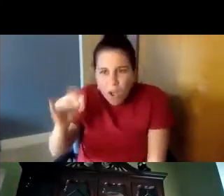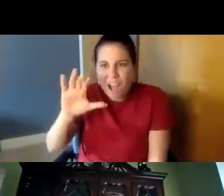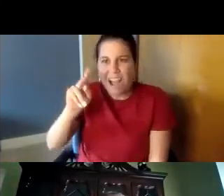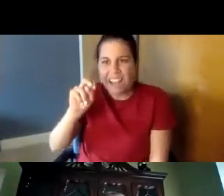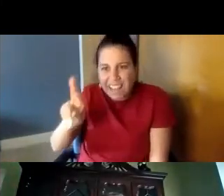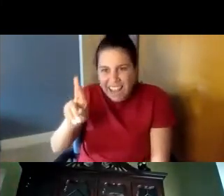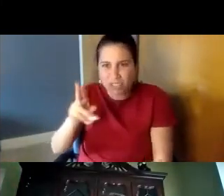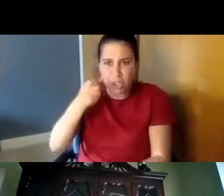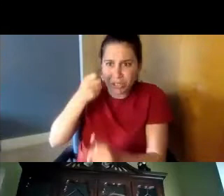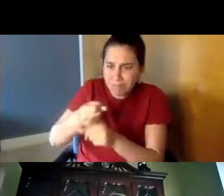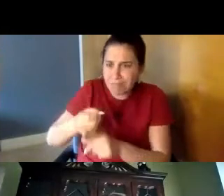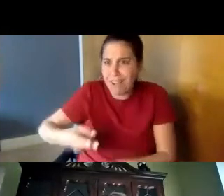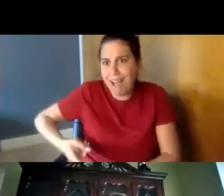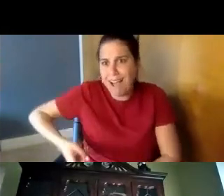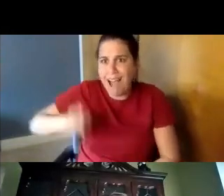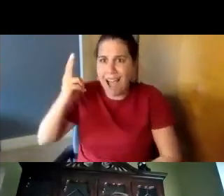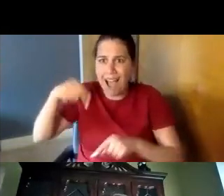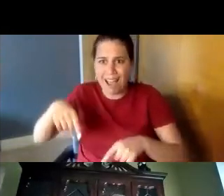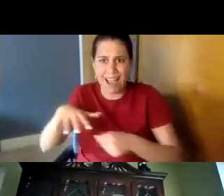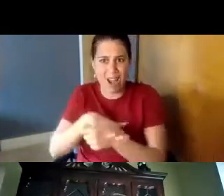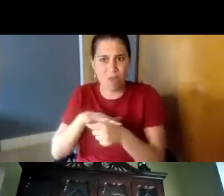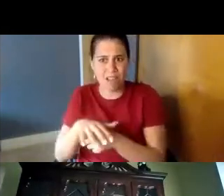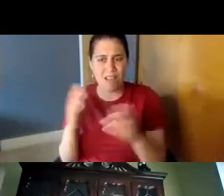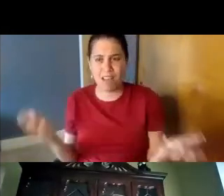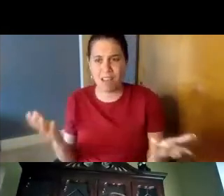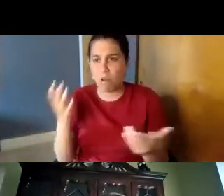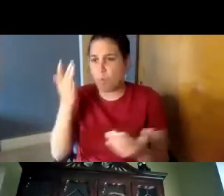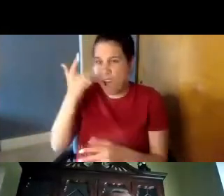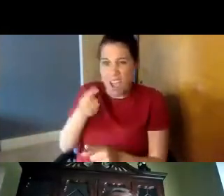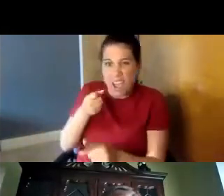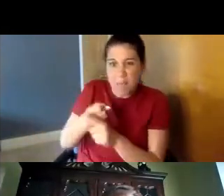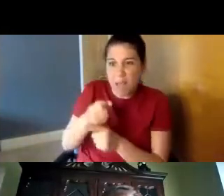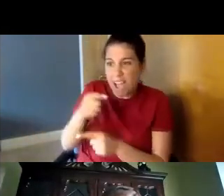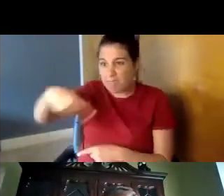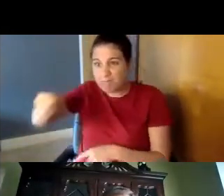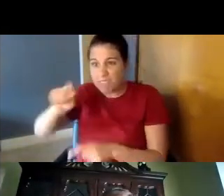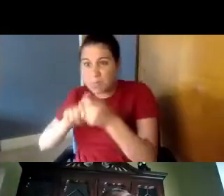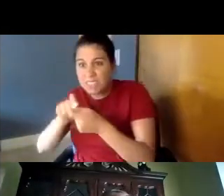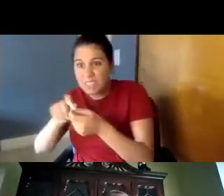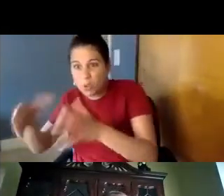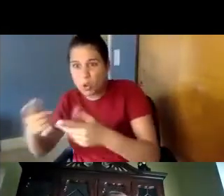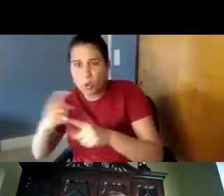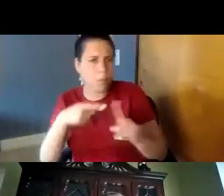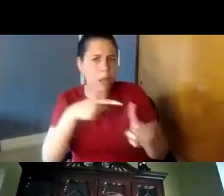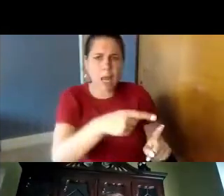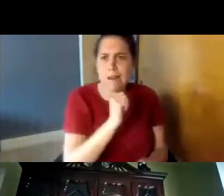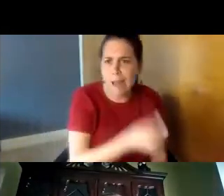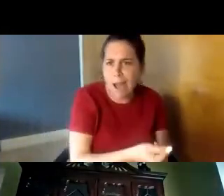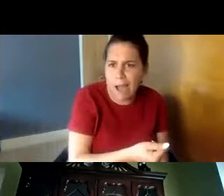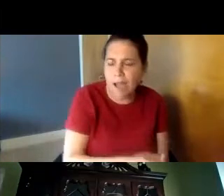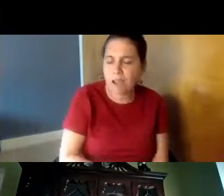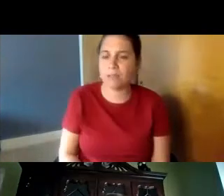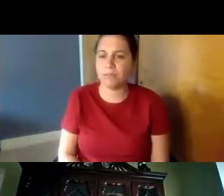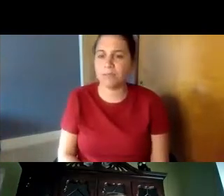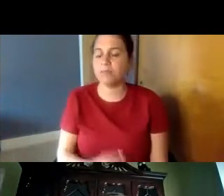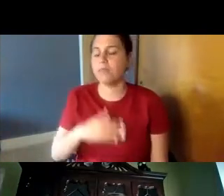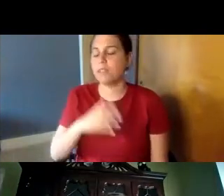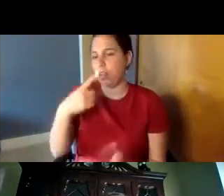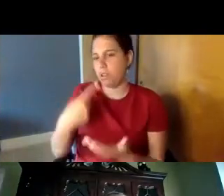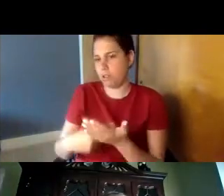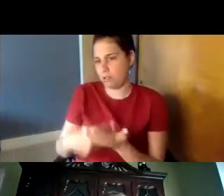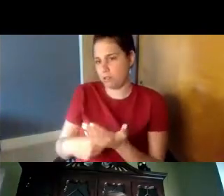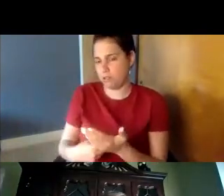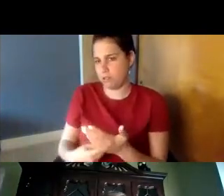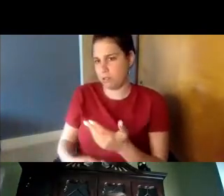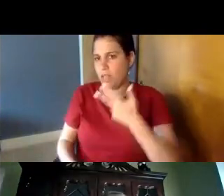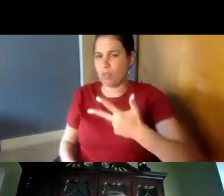so high in this region, and why does it impact some groups more than others? I think the three things I'll talk about